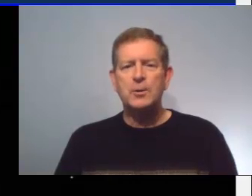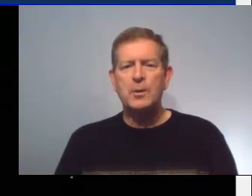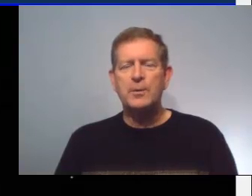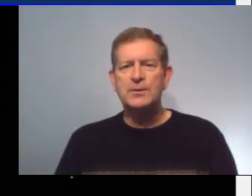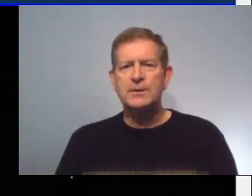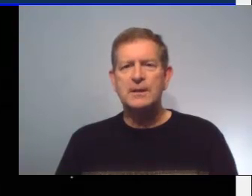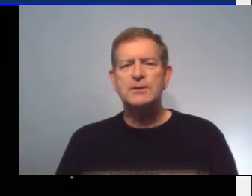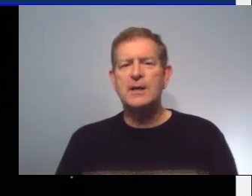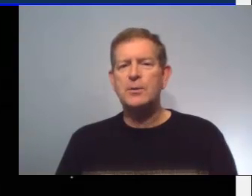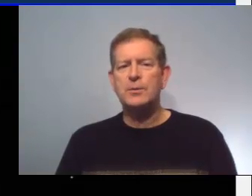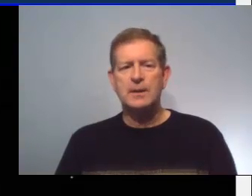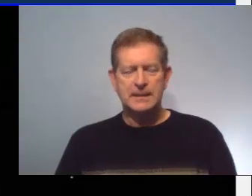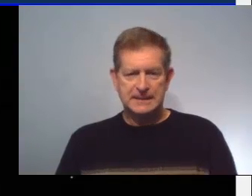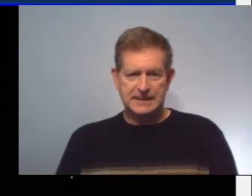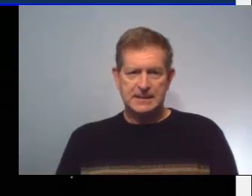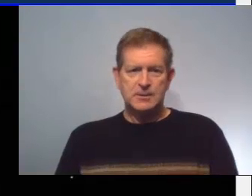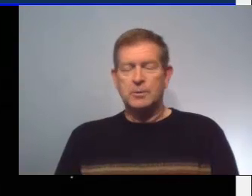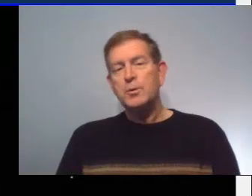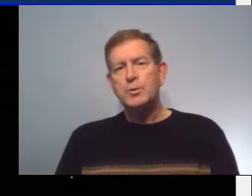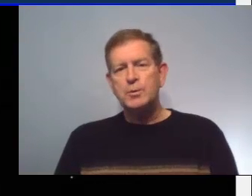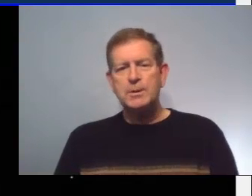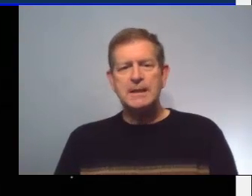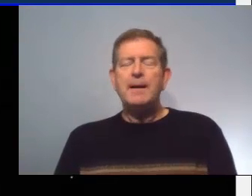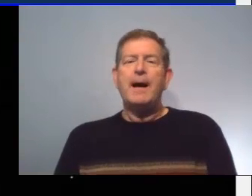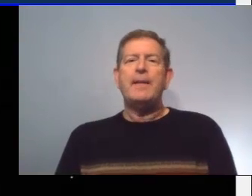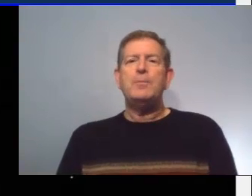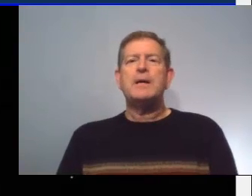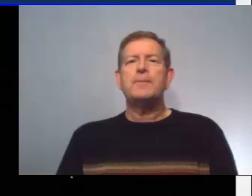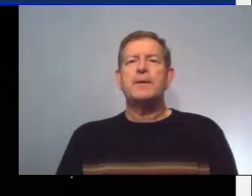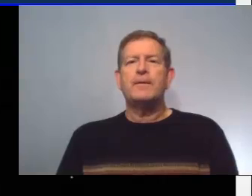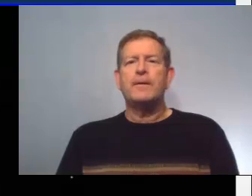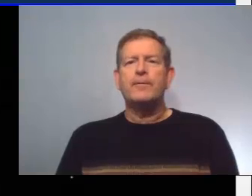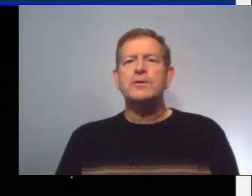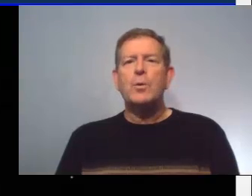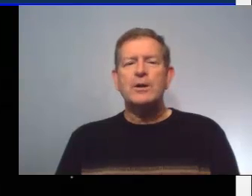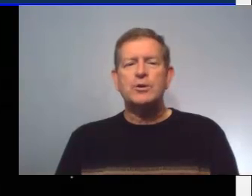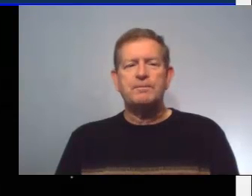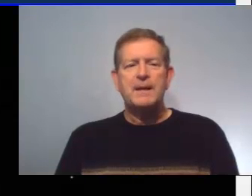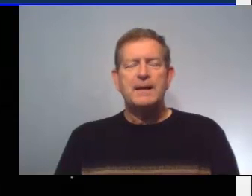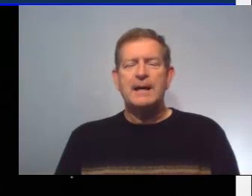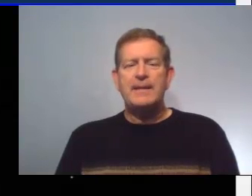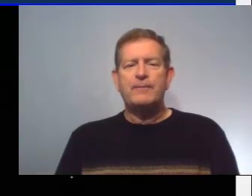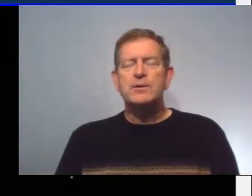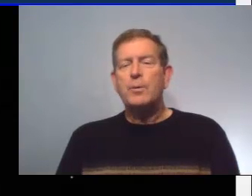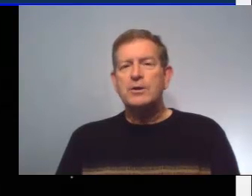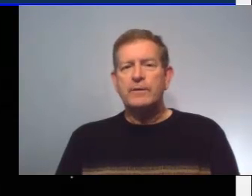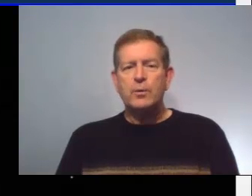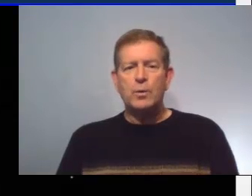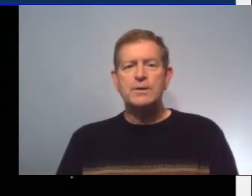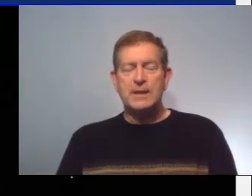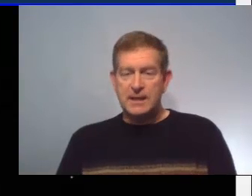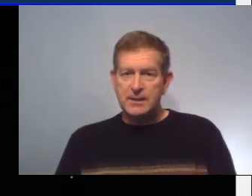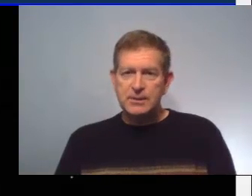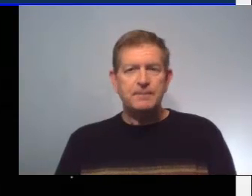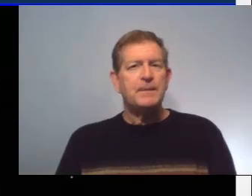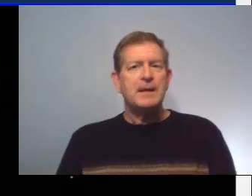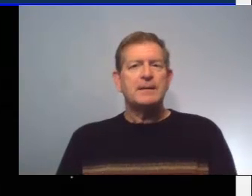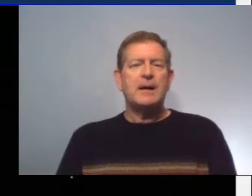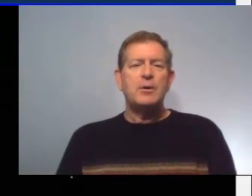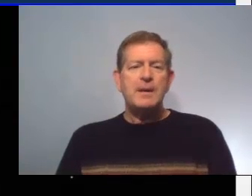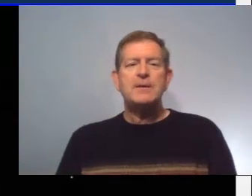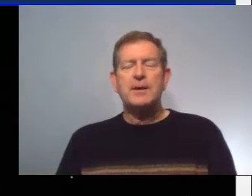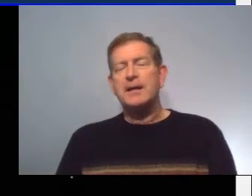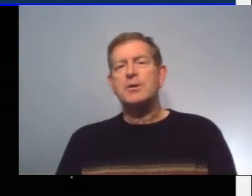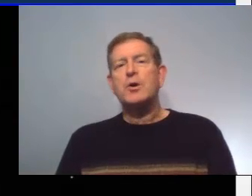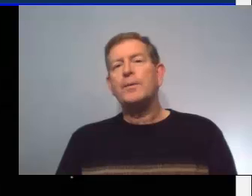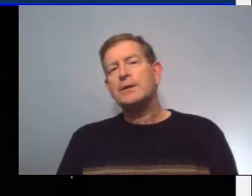to say hello to a person. Salut. So bonjour, and then we come to the first question. And that first question, of course, is,